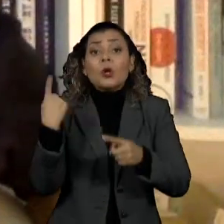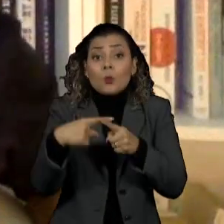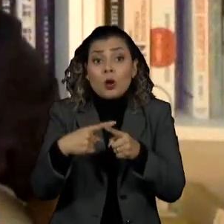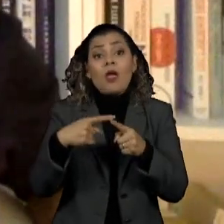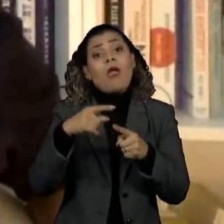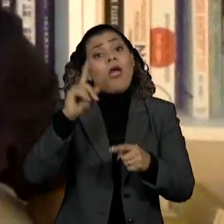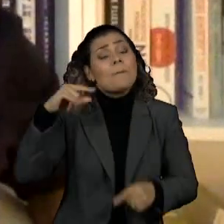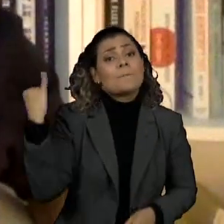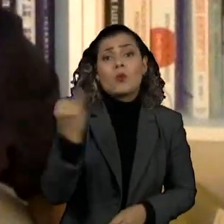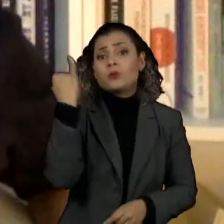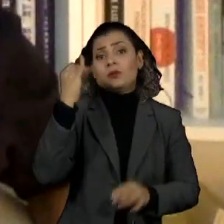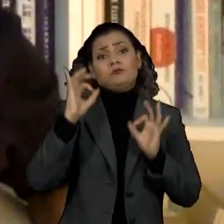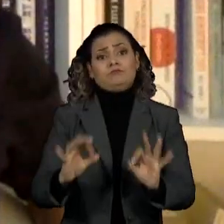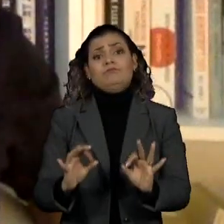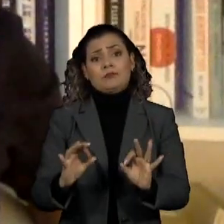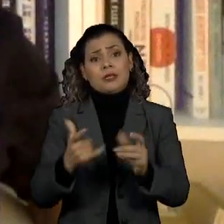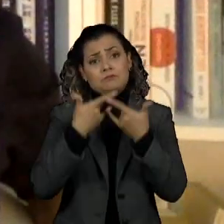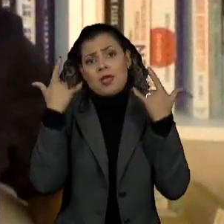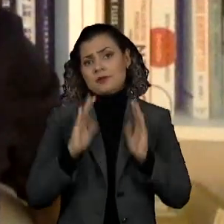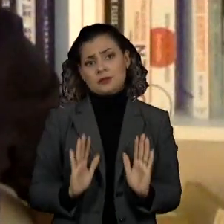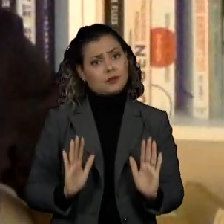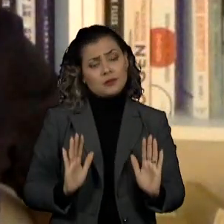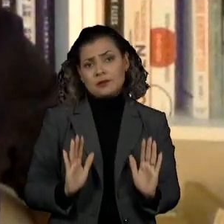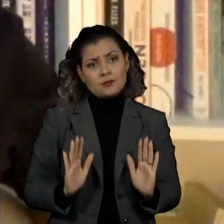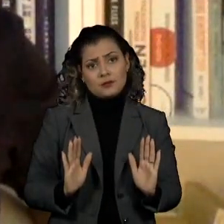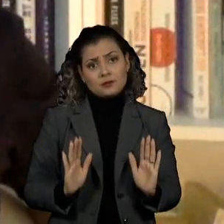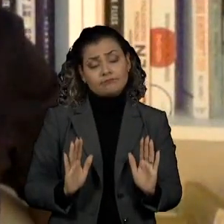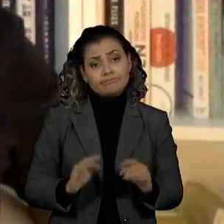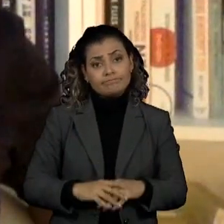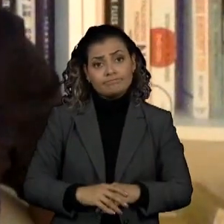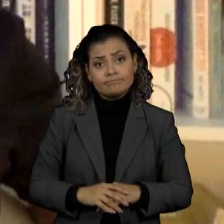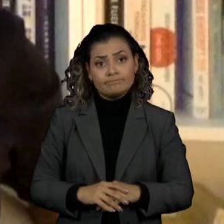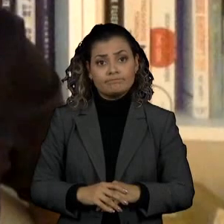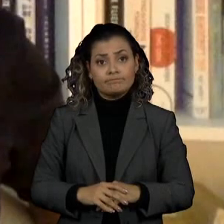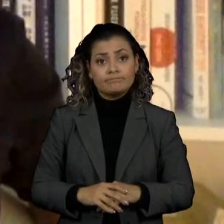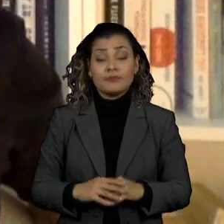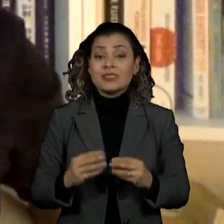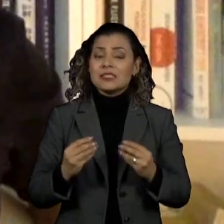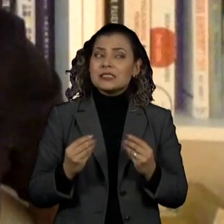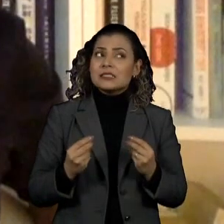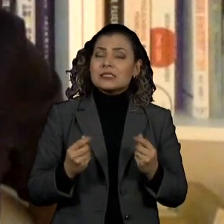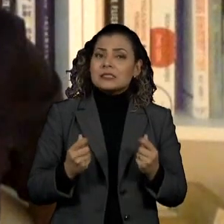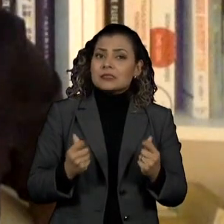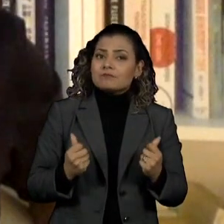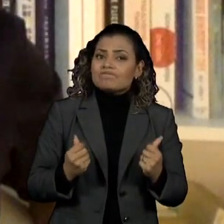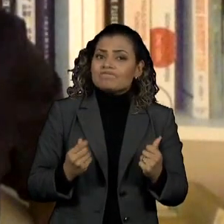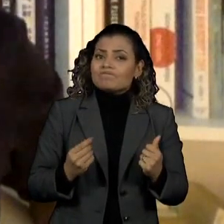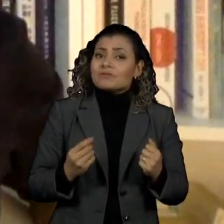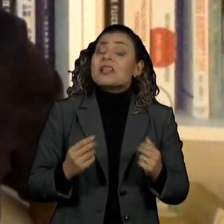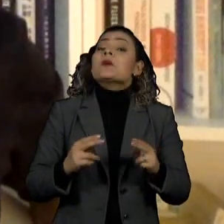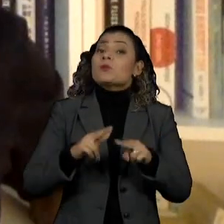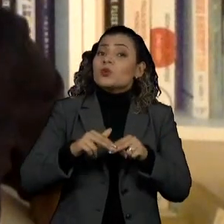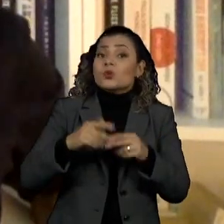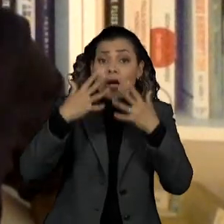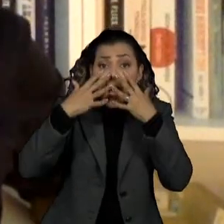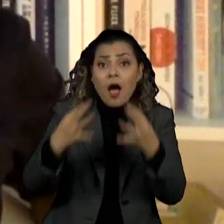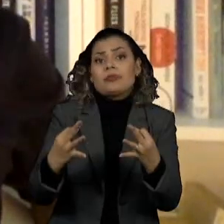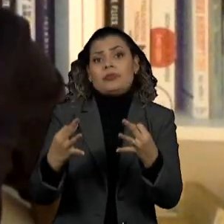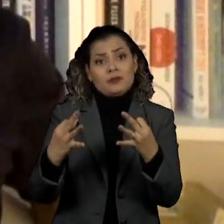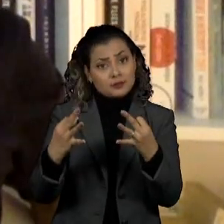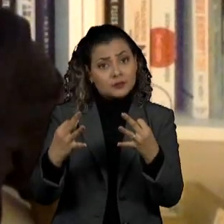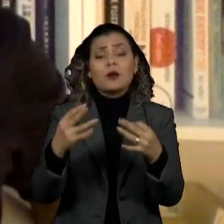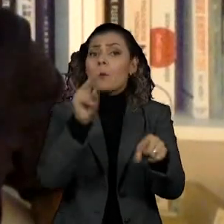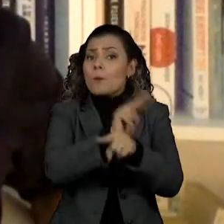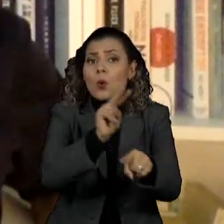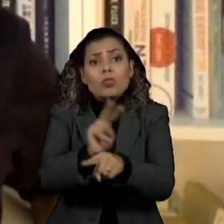to the protection of people